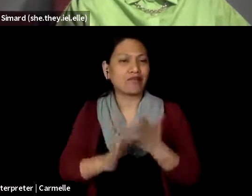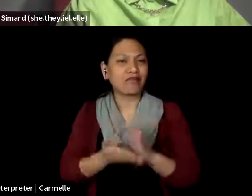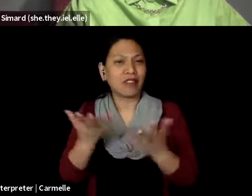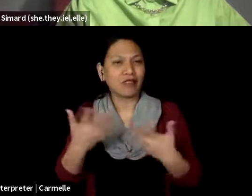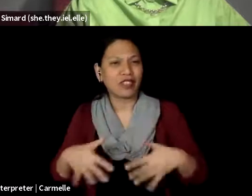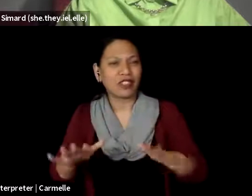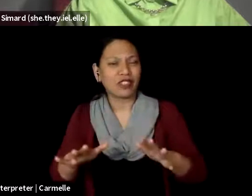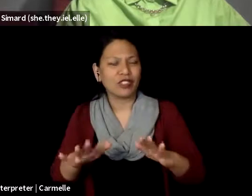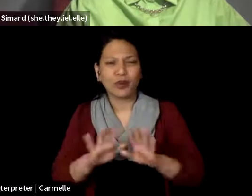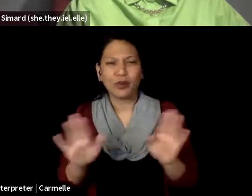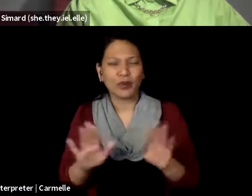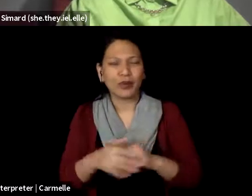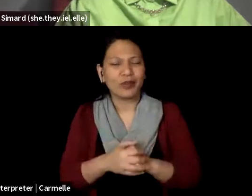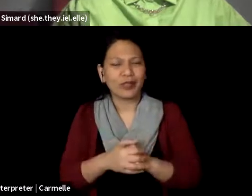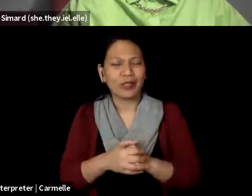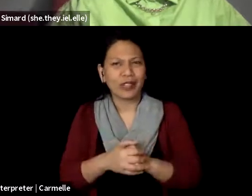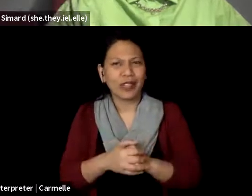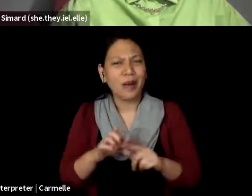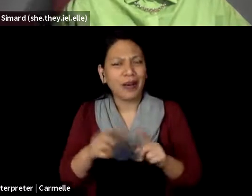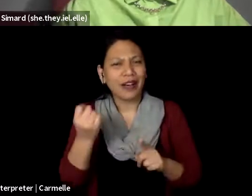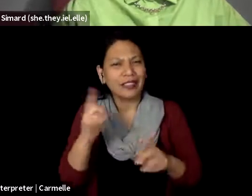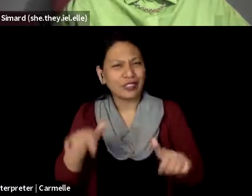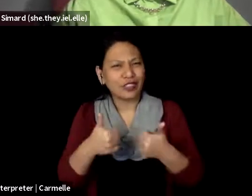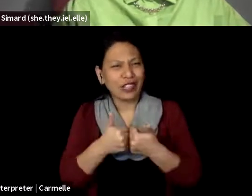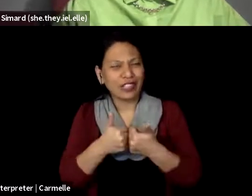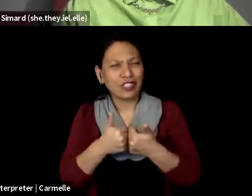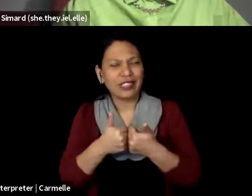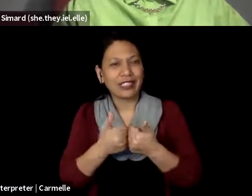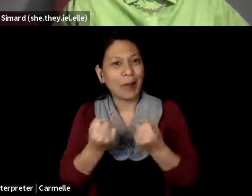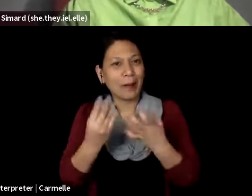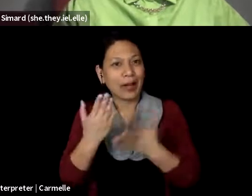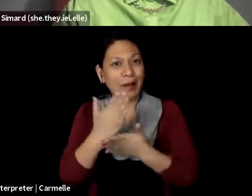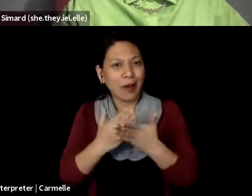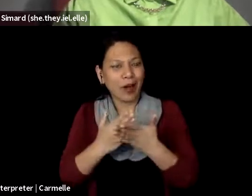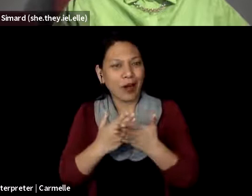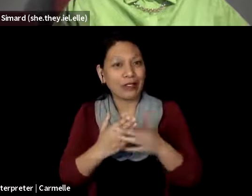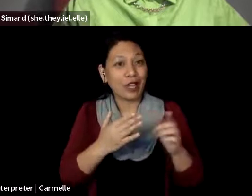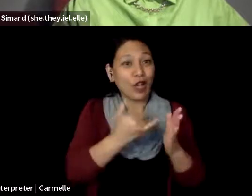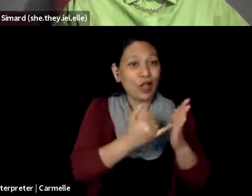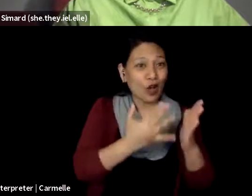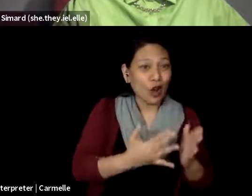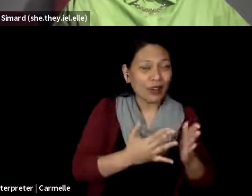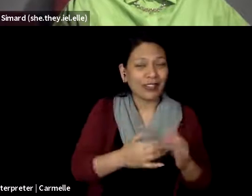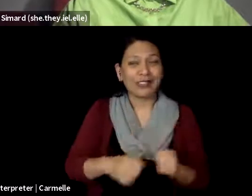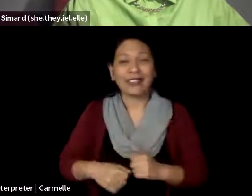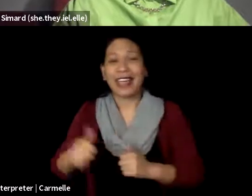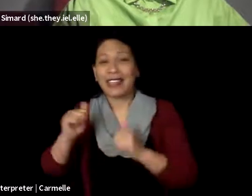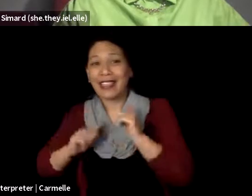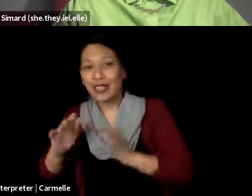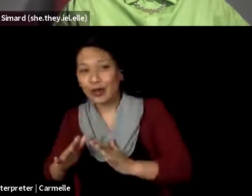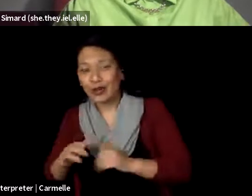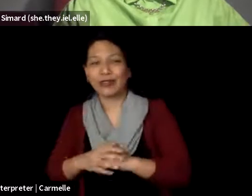it's hard because there's so many sides to that. How do we educate artists? Like, do we infiltrate the